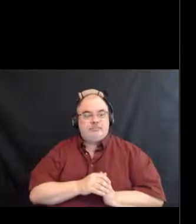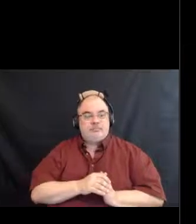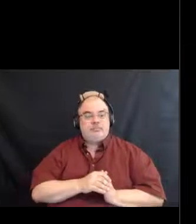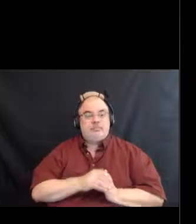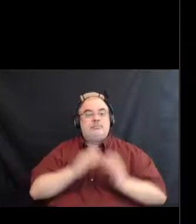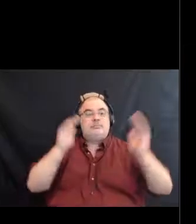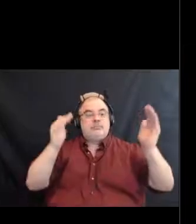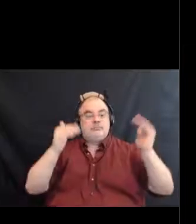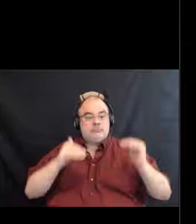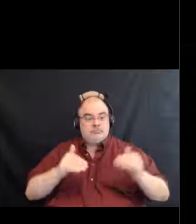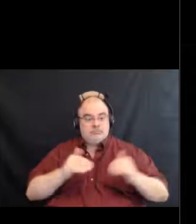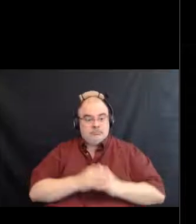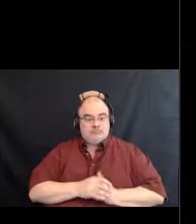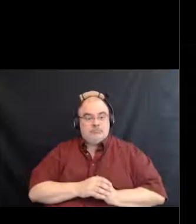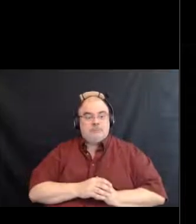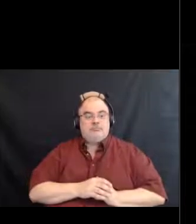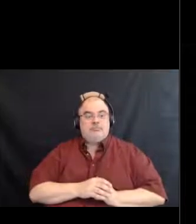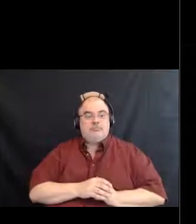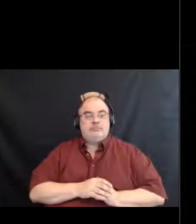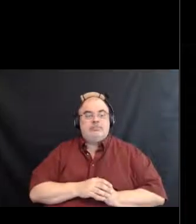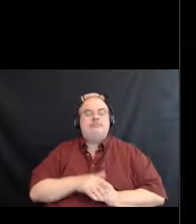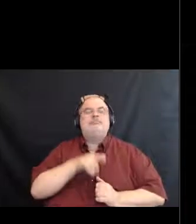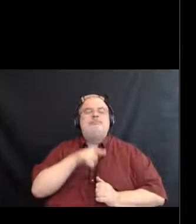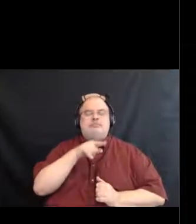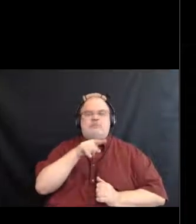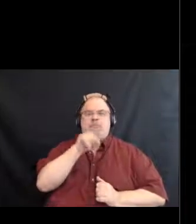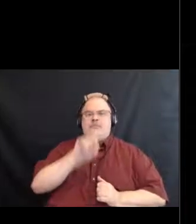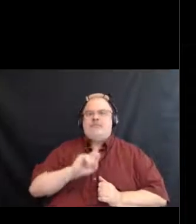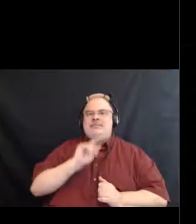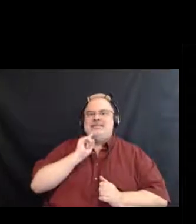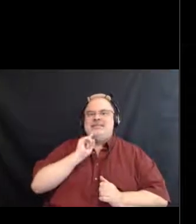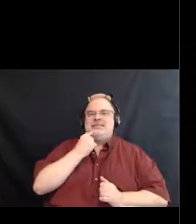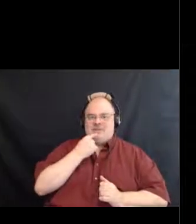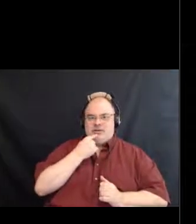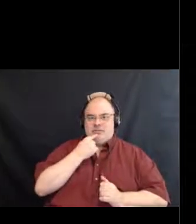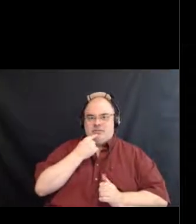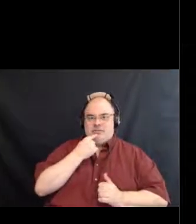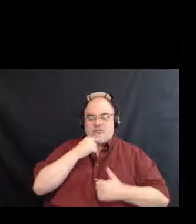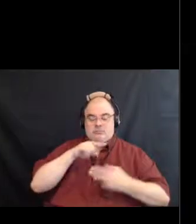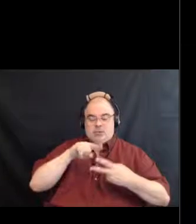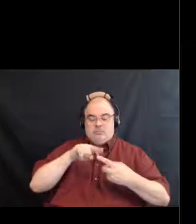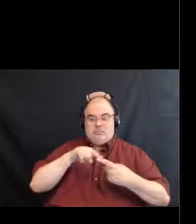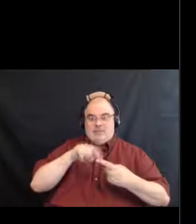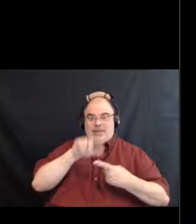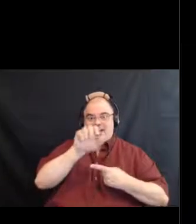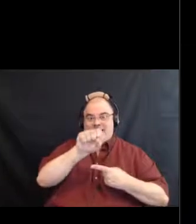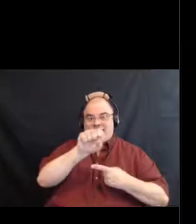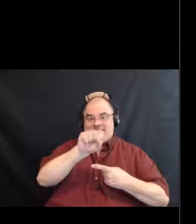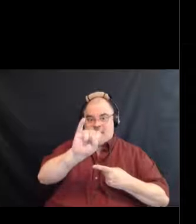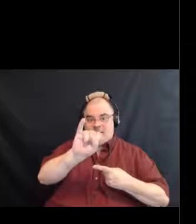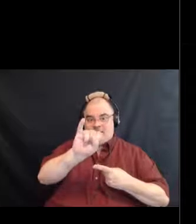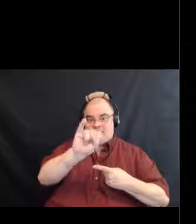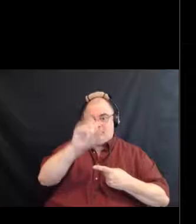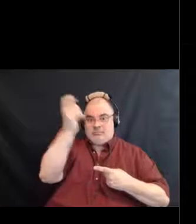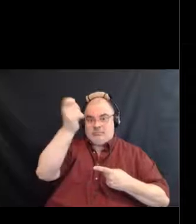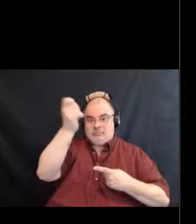that their disability has to be severe. So either A, they're receiving SSI, Supplemental Security